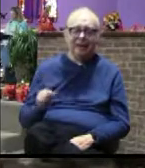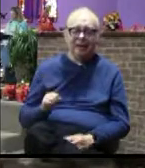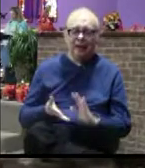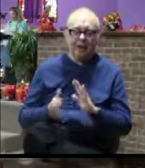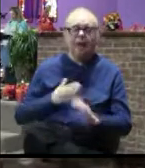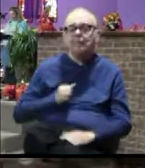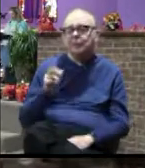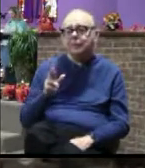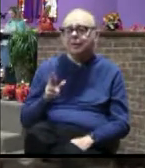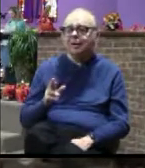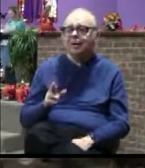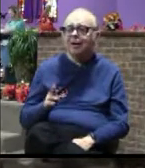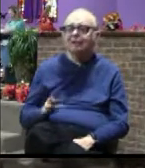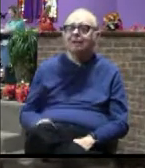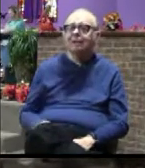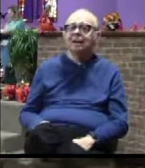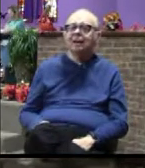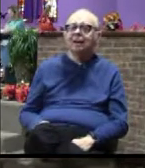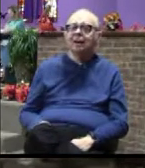you messed up my car